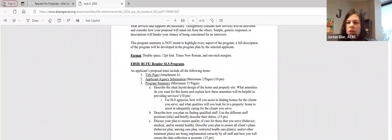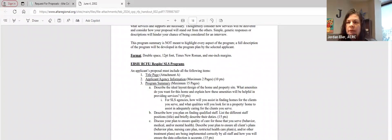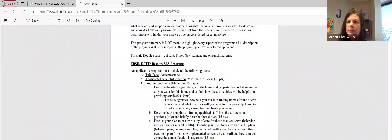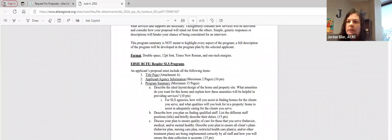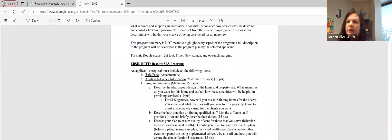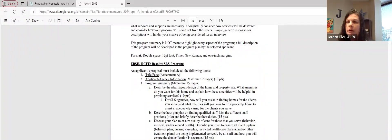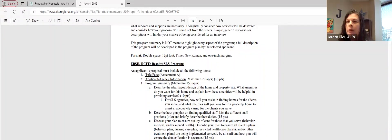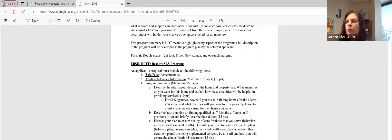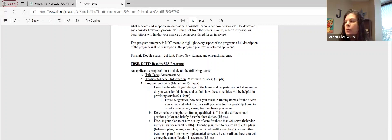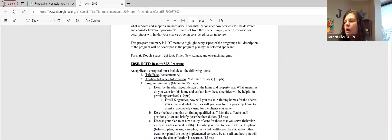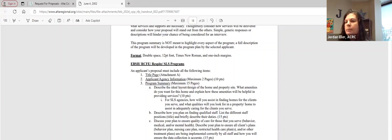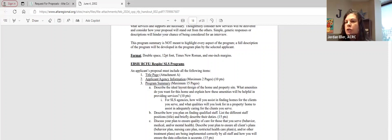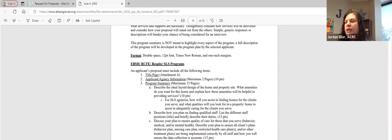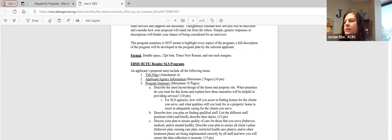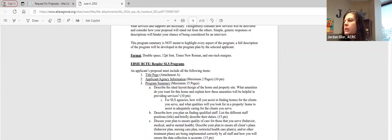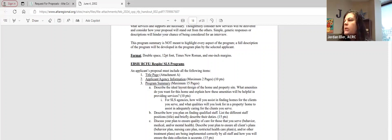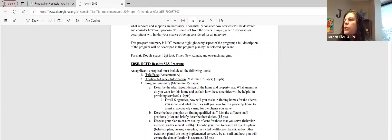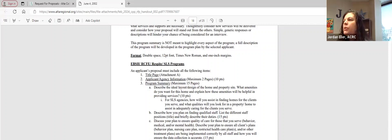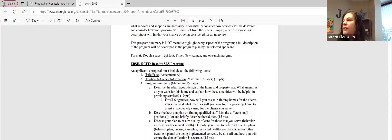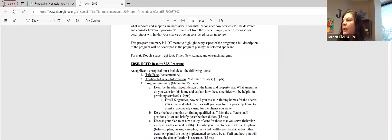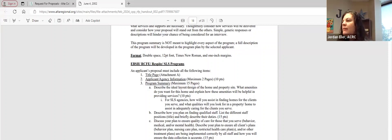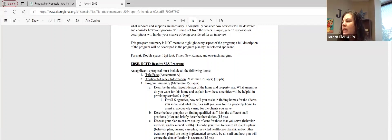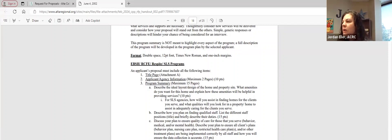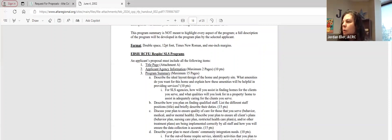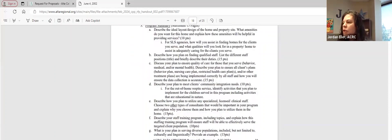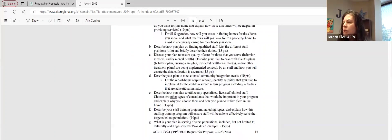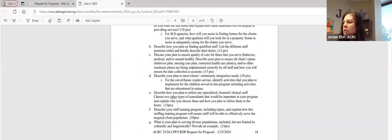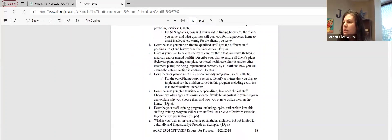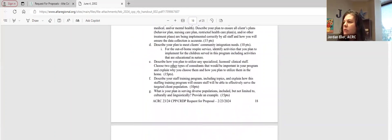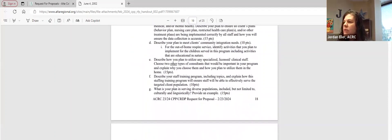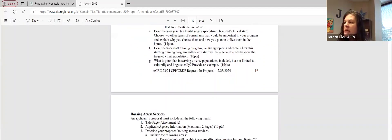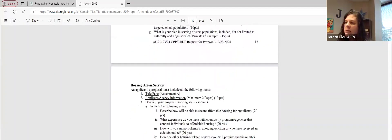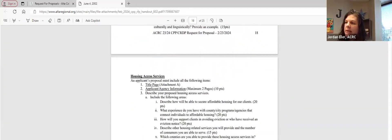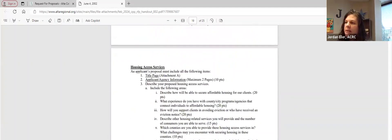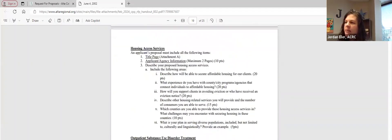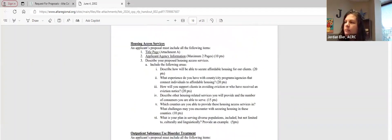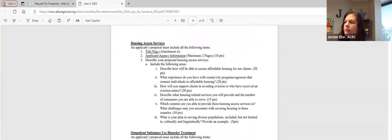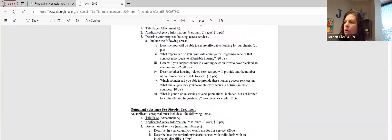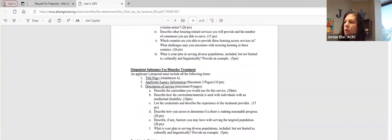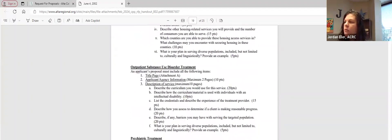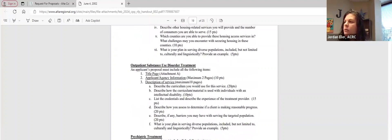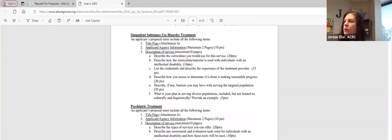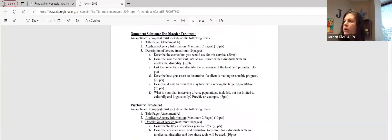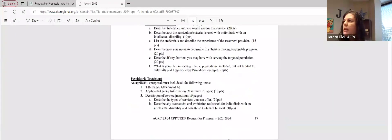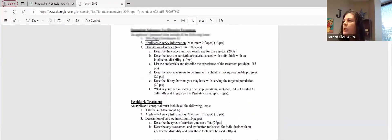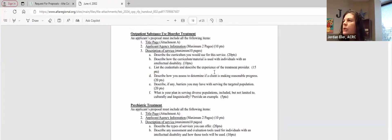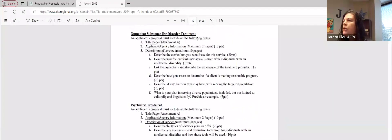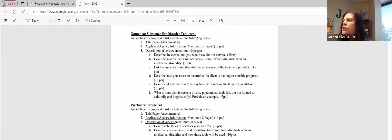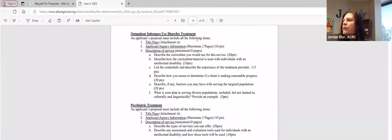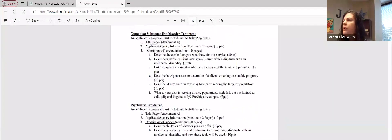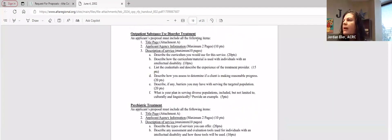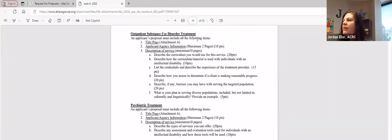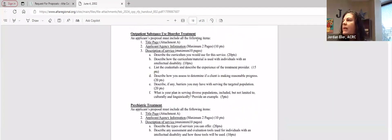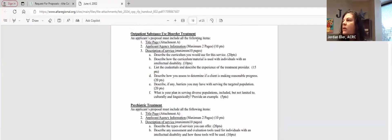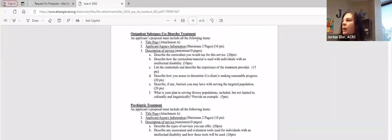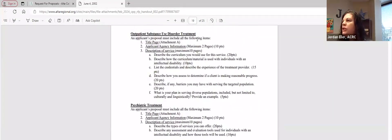for each of the specific projects. So if you have any questions, you'll see, right, some of them they're all here. So